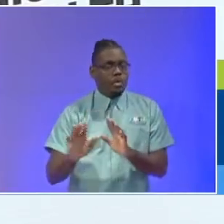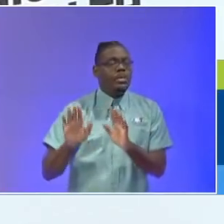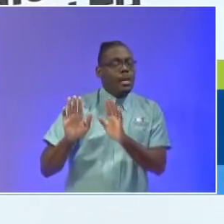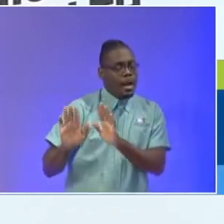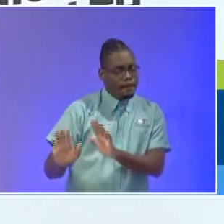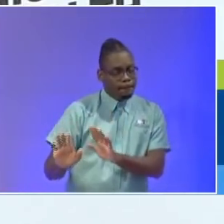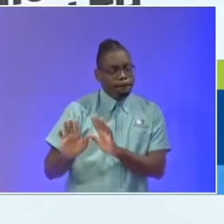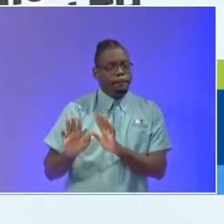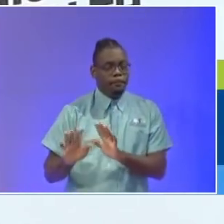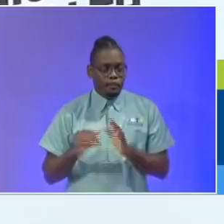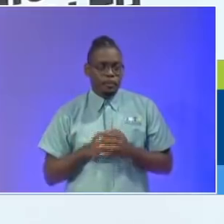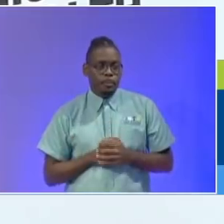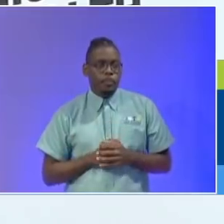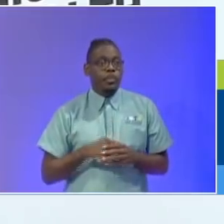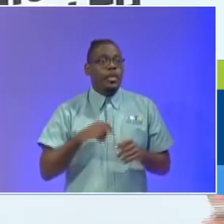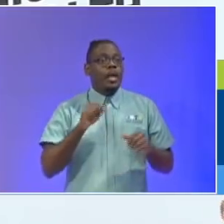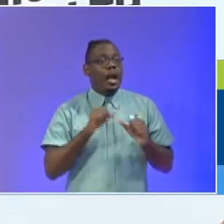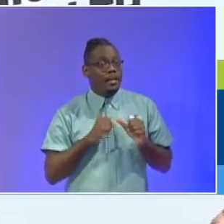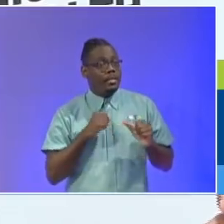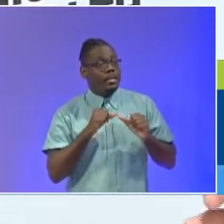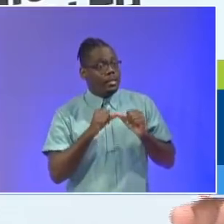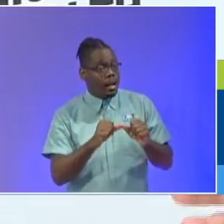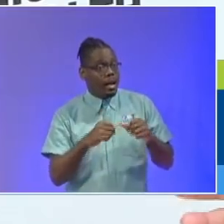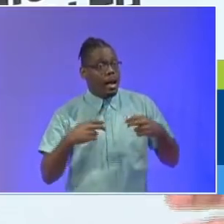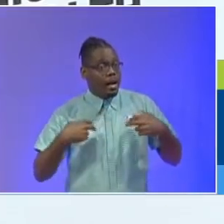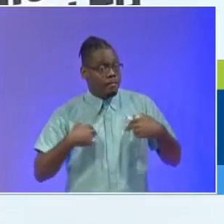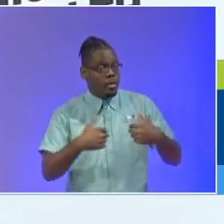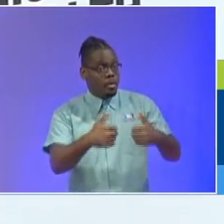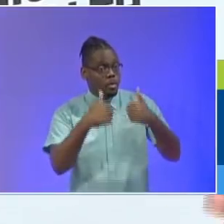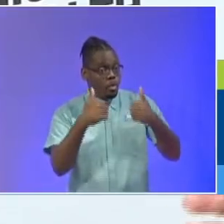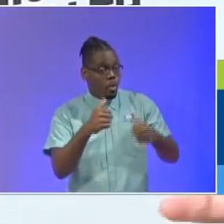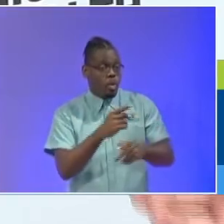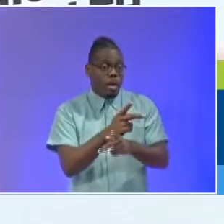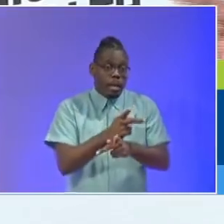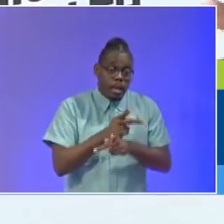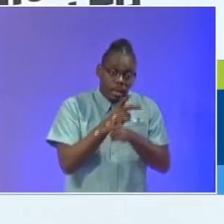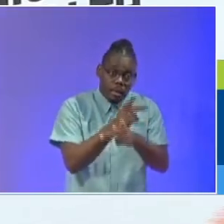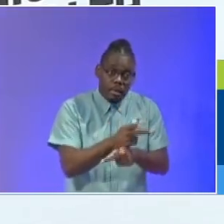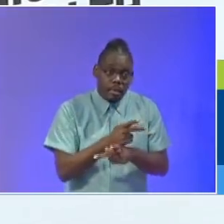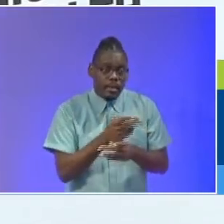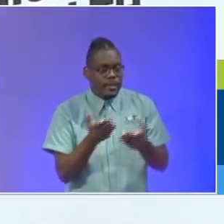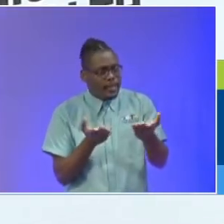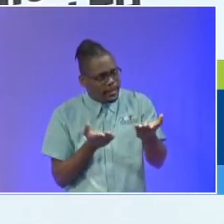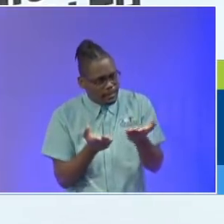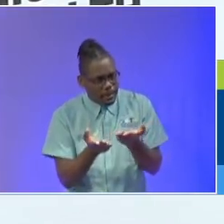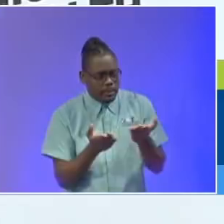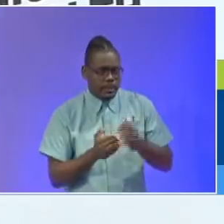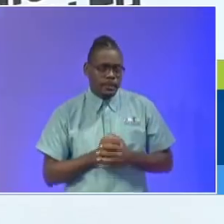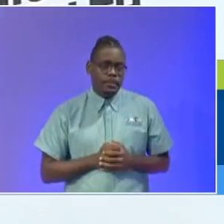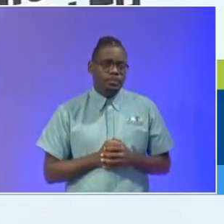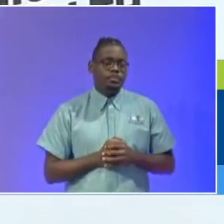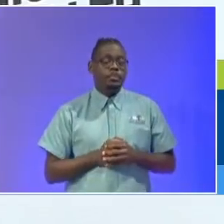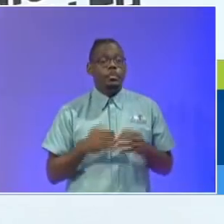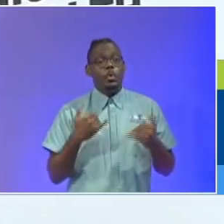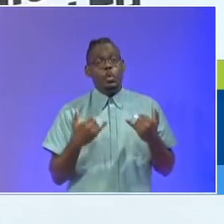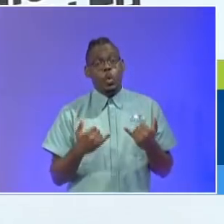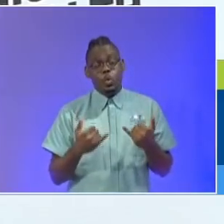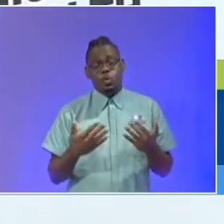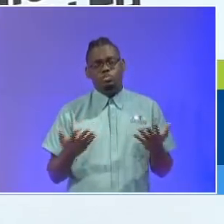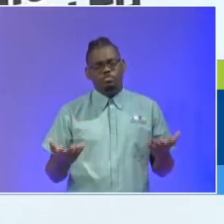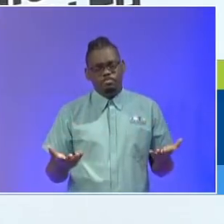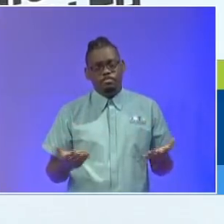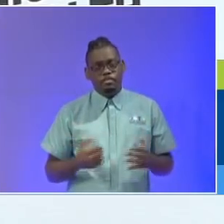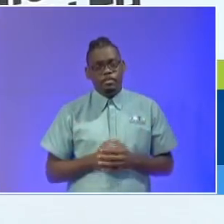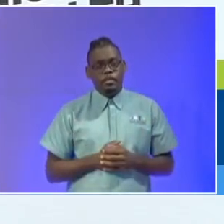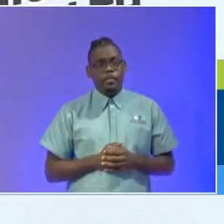have obstetricians and gynecologists on call from the traditional system overseeing these patients, so they are being well